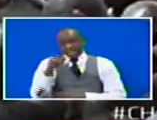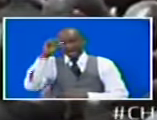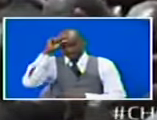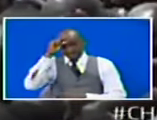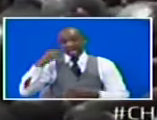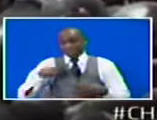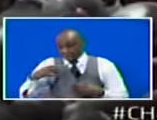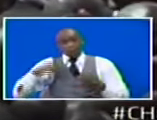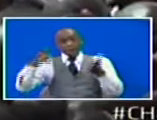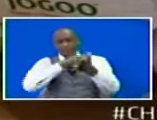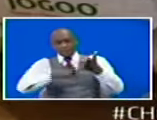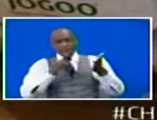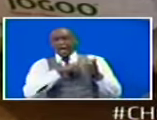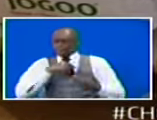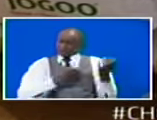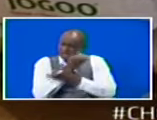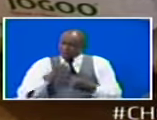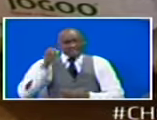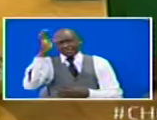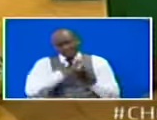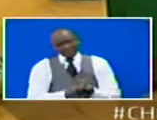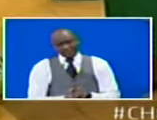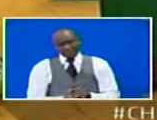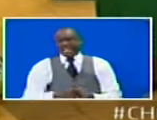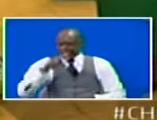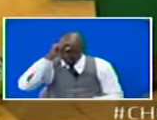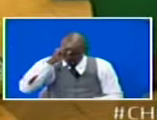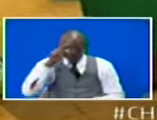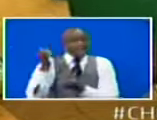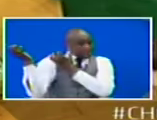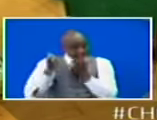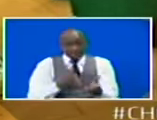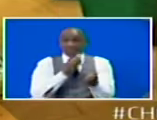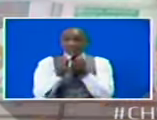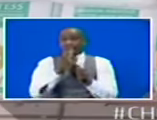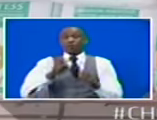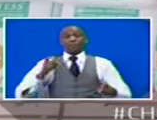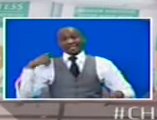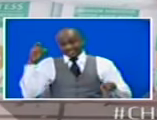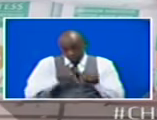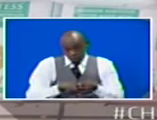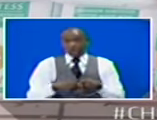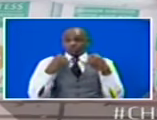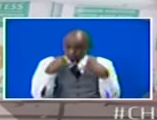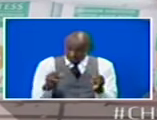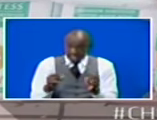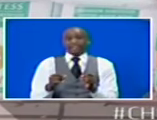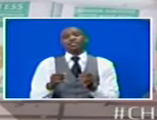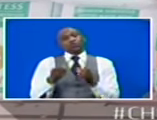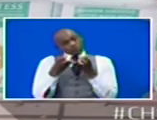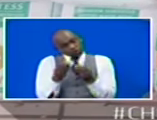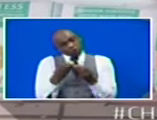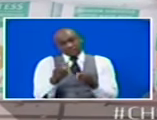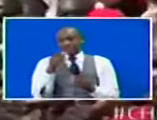facing criticism over the current high cost of living. The government has imported maize from Mexico to try and ease the situation,